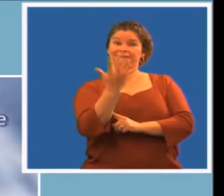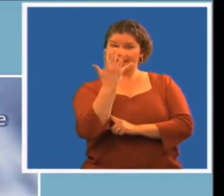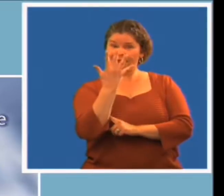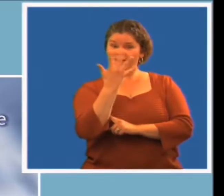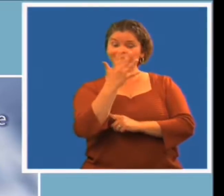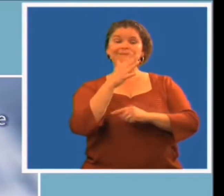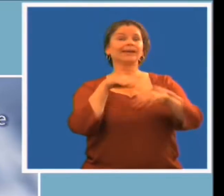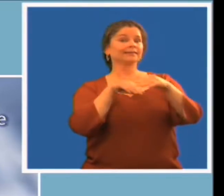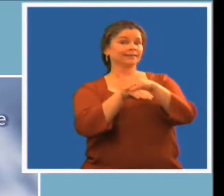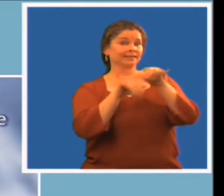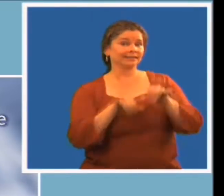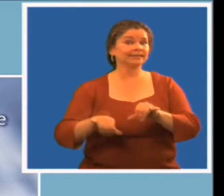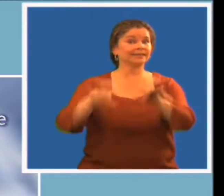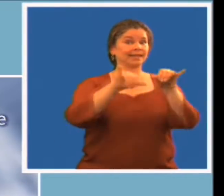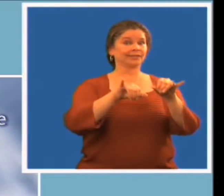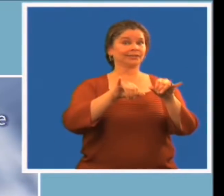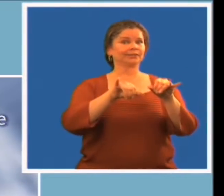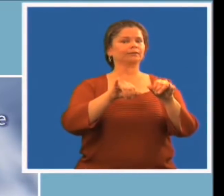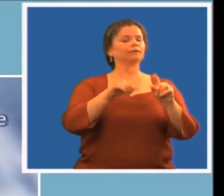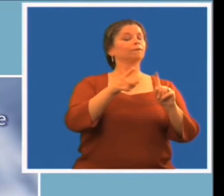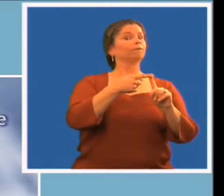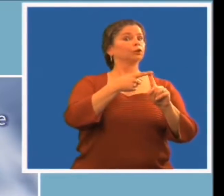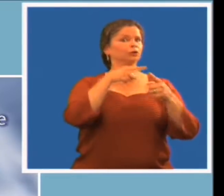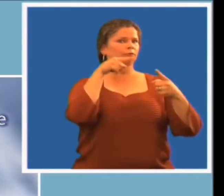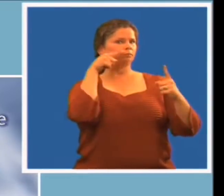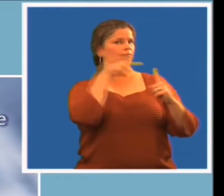that Ontario will be accessible by the year